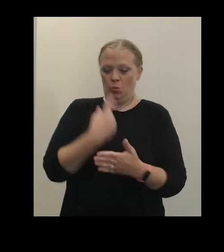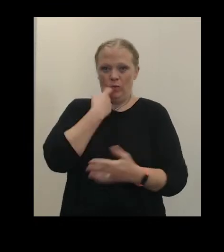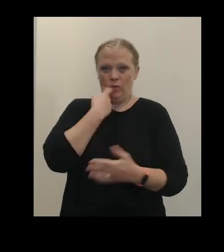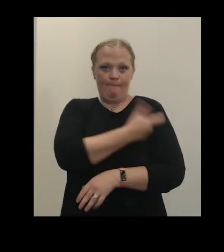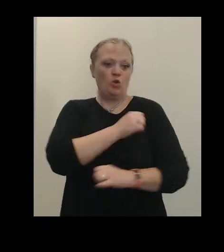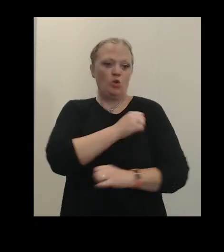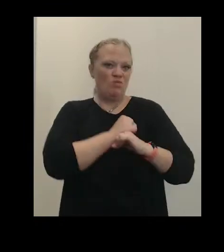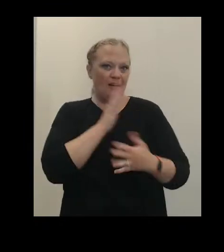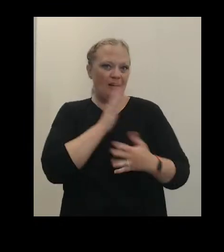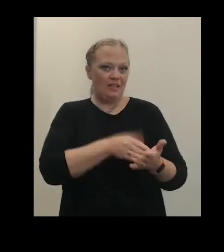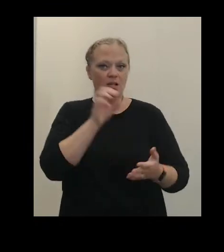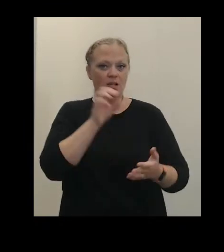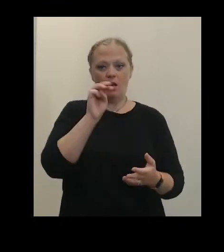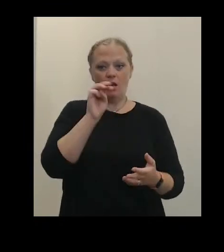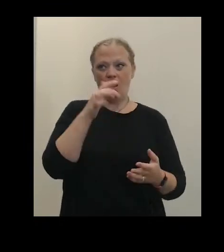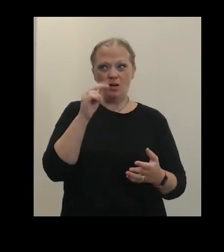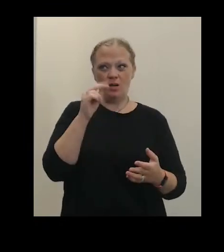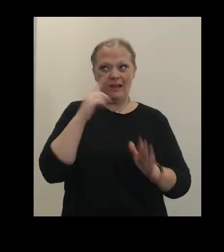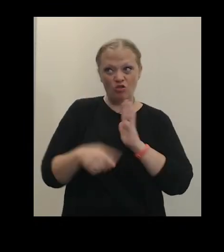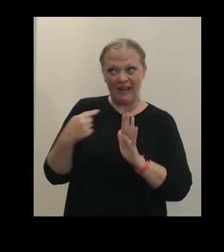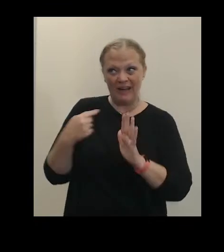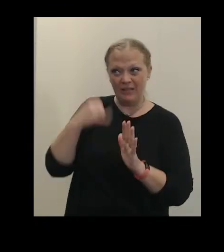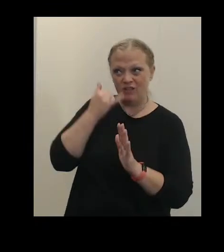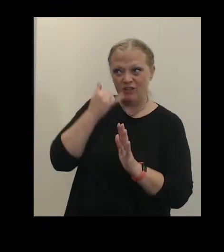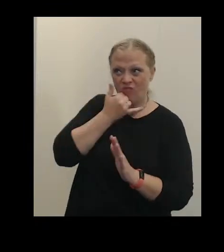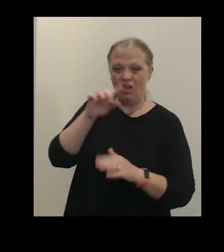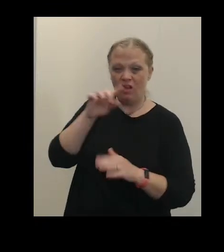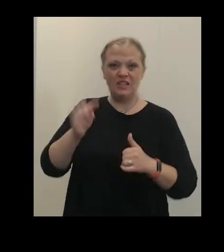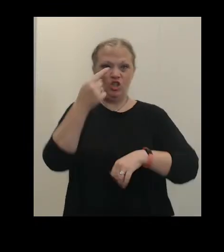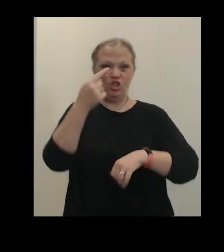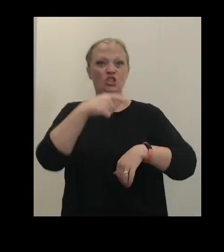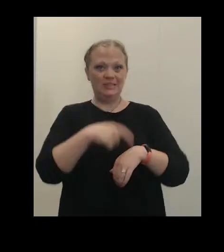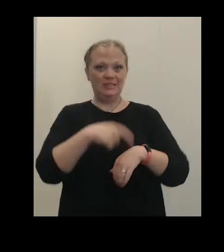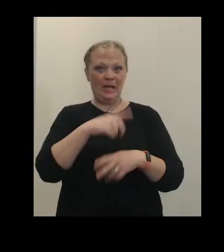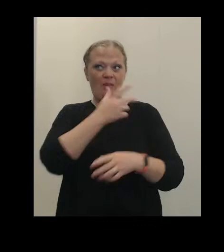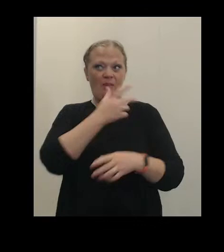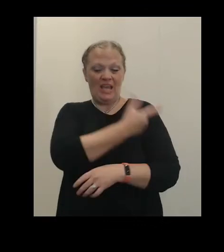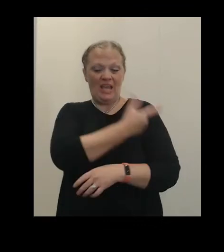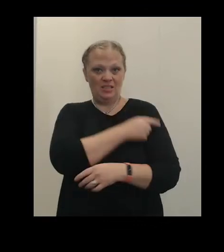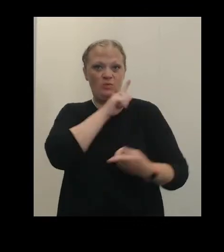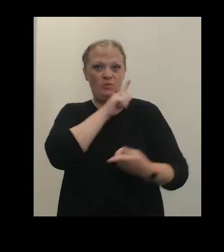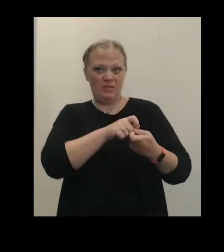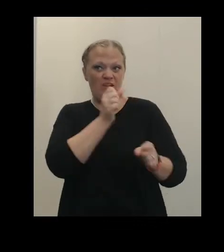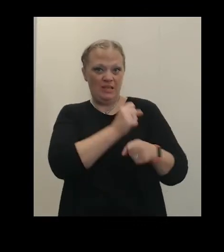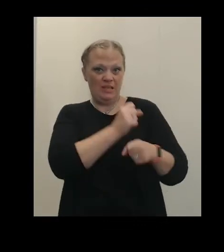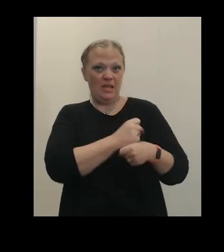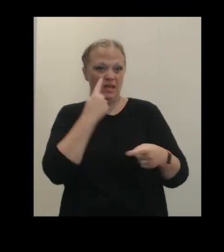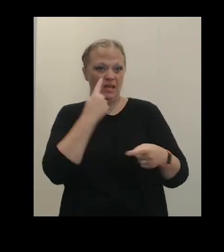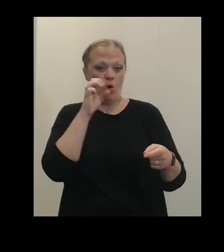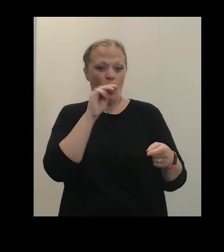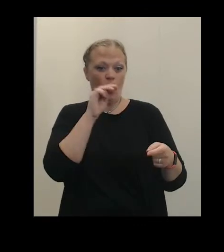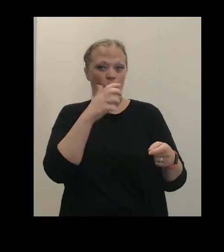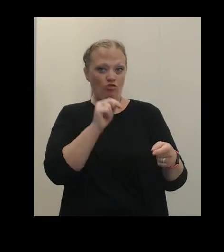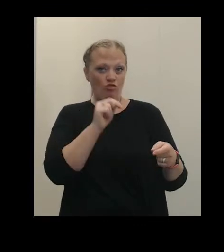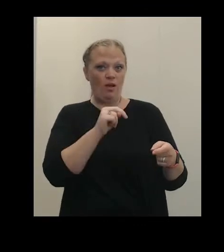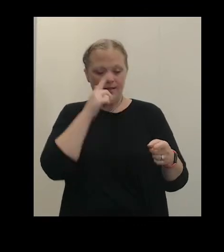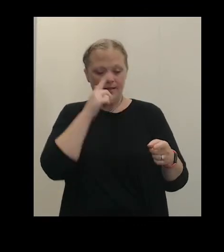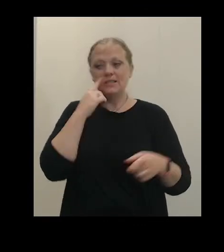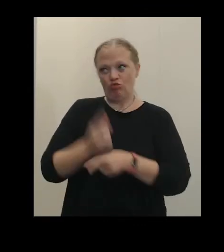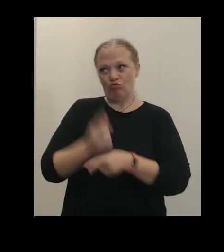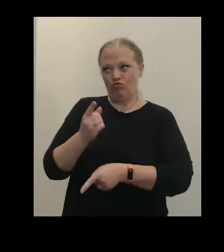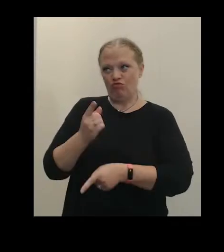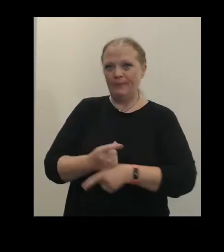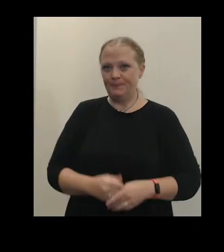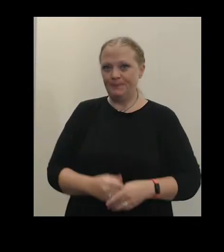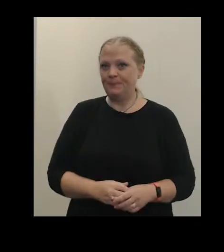Omicron, which, correct me if I'm wrong, this is the first time a vaccine was specifically formulated for Omicron. That's correct. Another tool